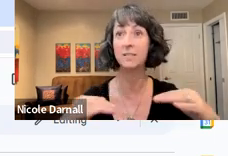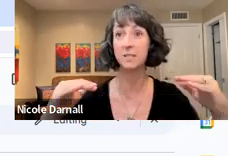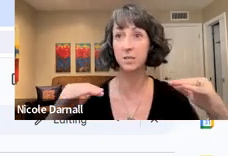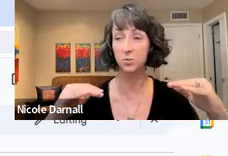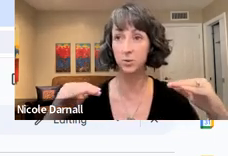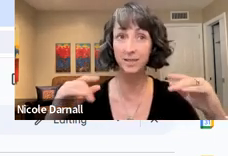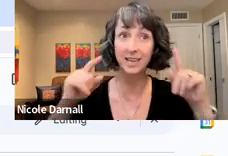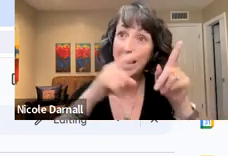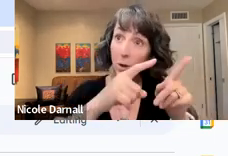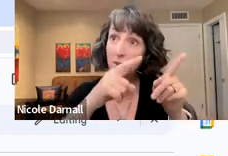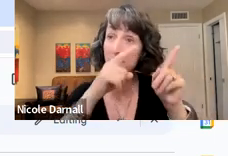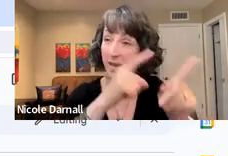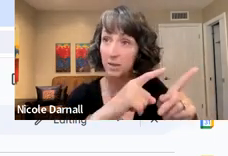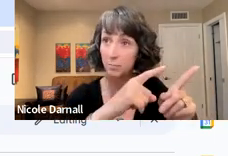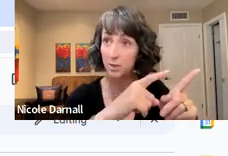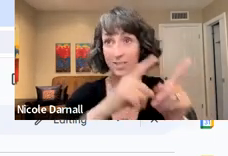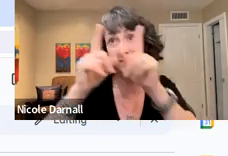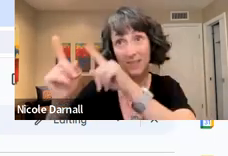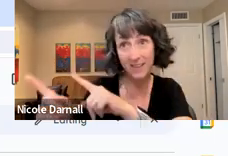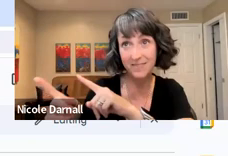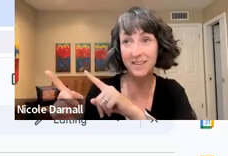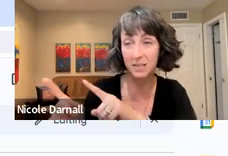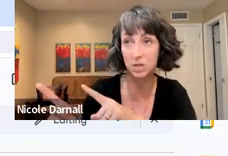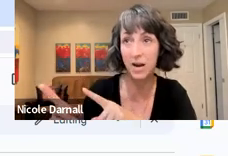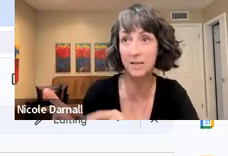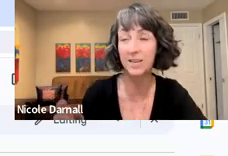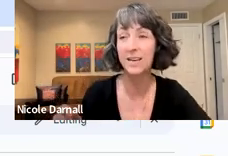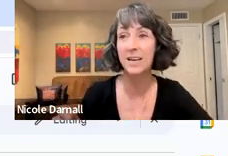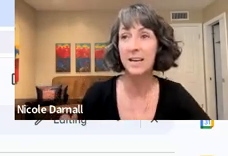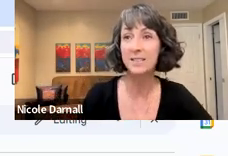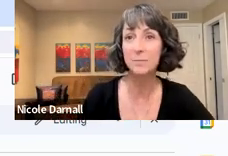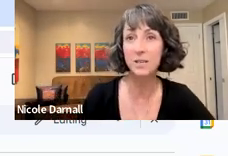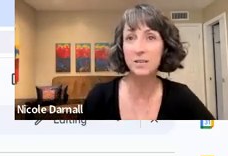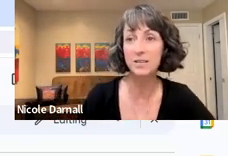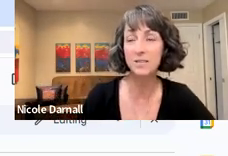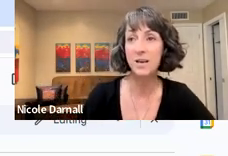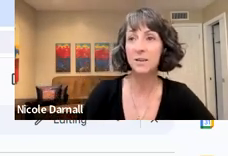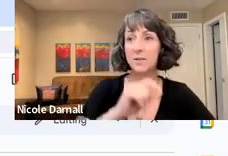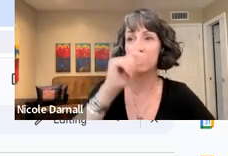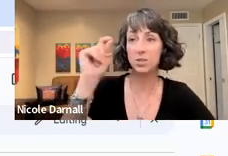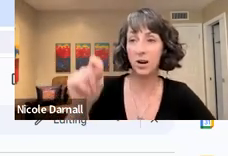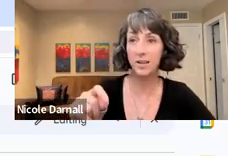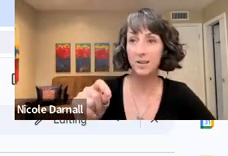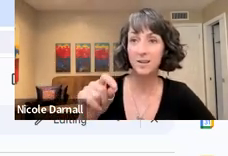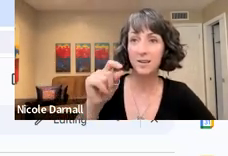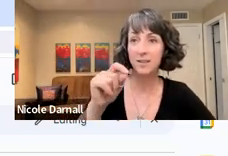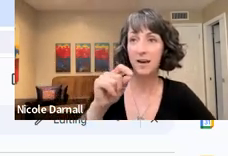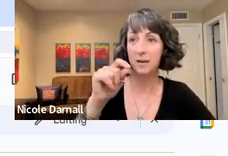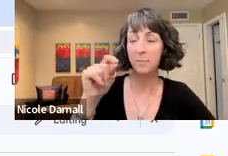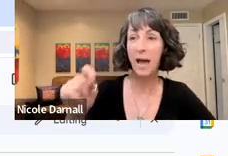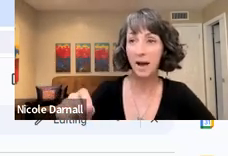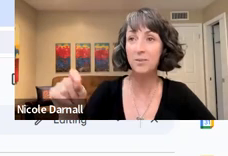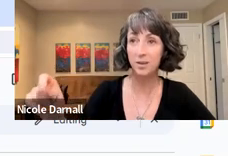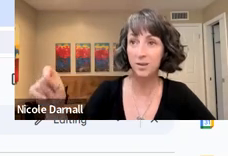the existing tools that can help them make the purchases, then that get tracked. It seems like this is another dot in